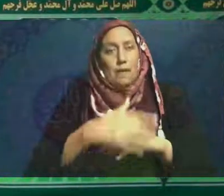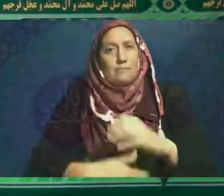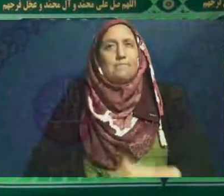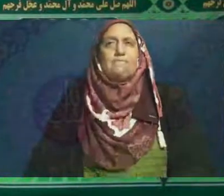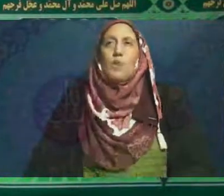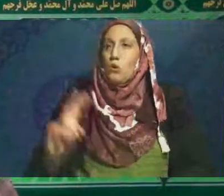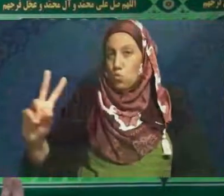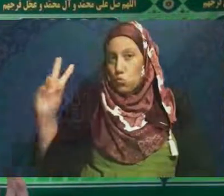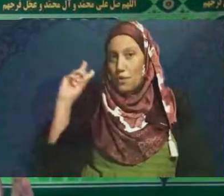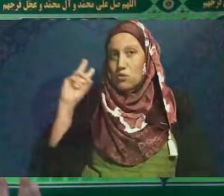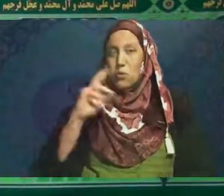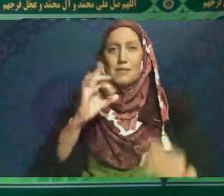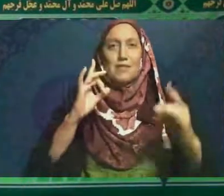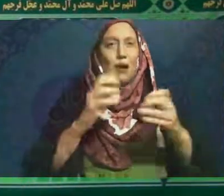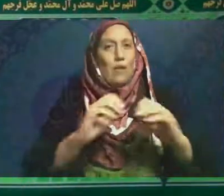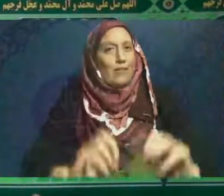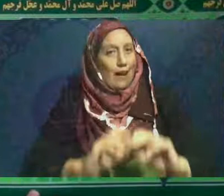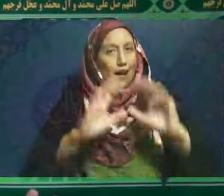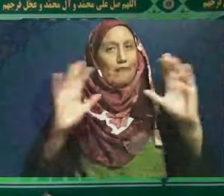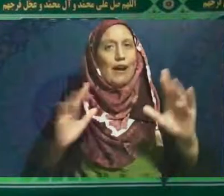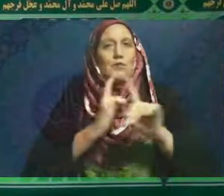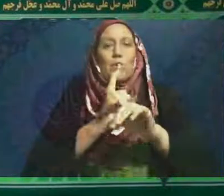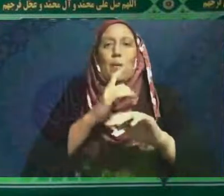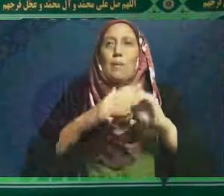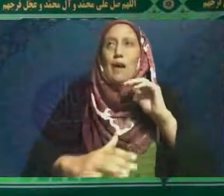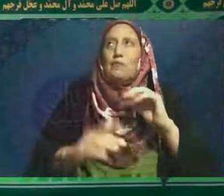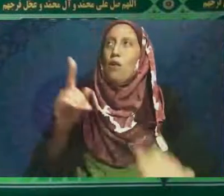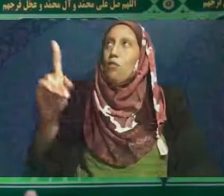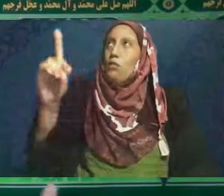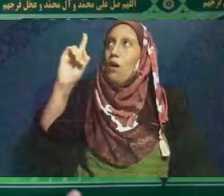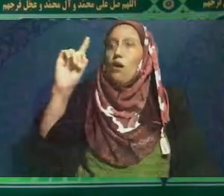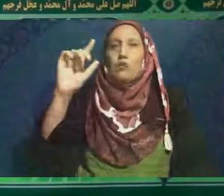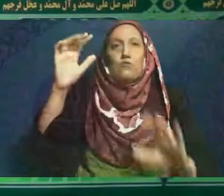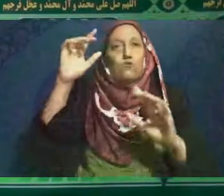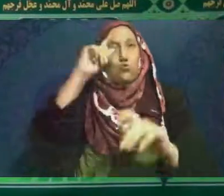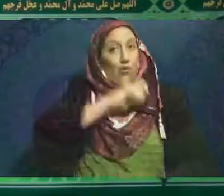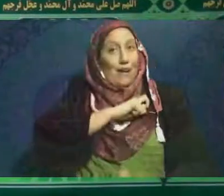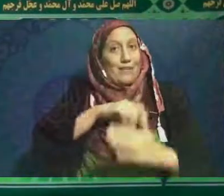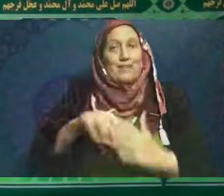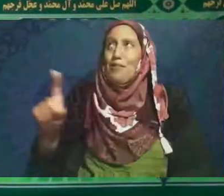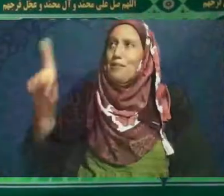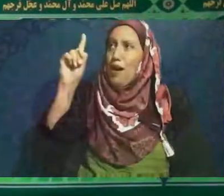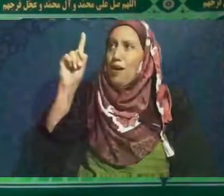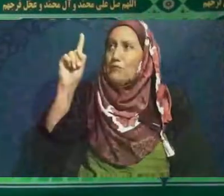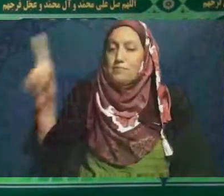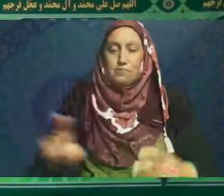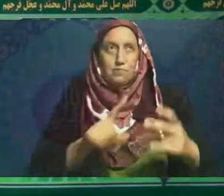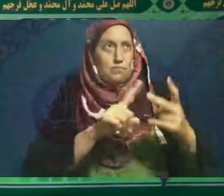relation between trust in God and using the means provided to us, like for example hygienic